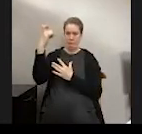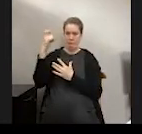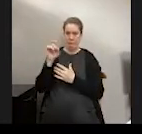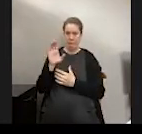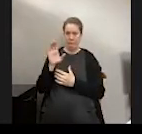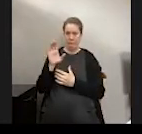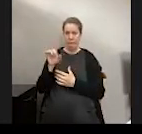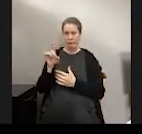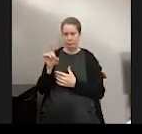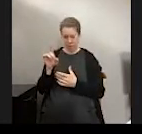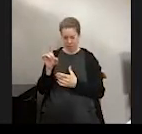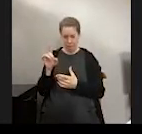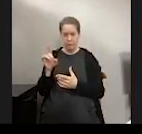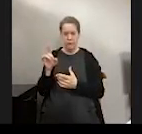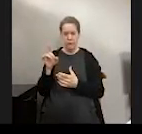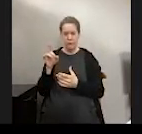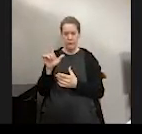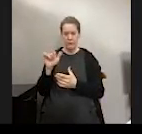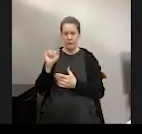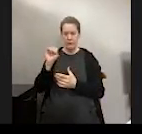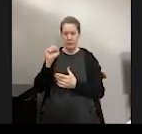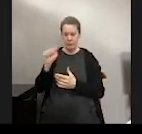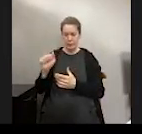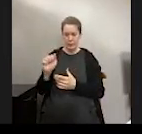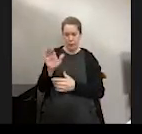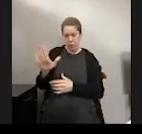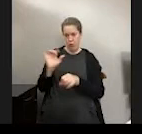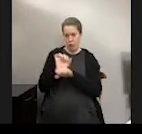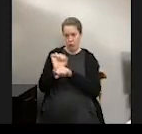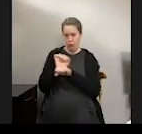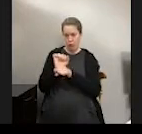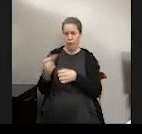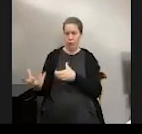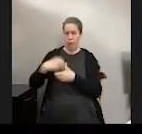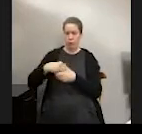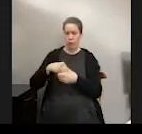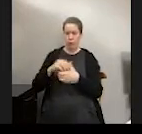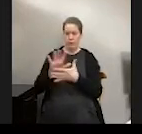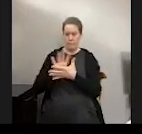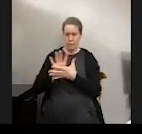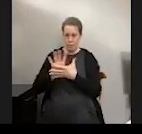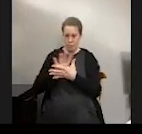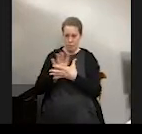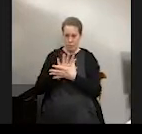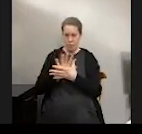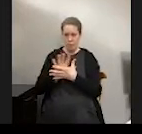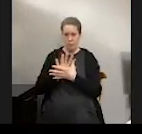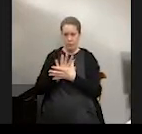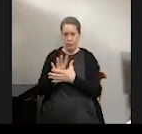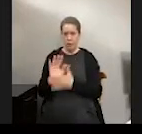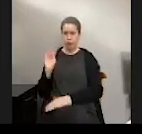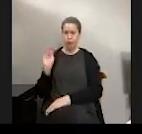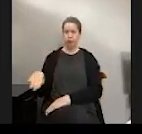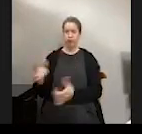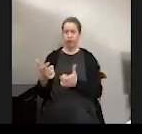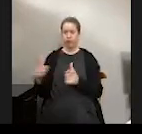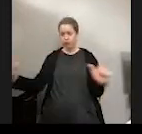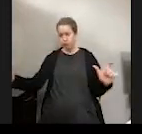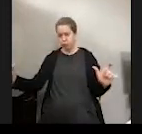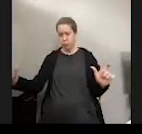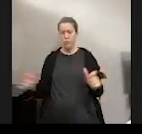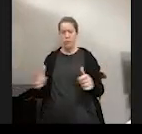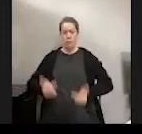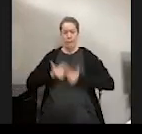us. Lisa's work also encompasses films, large-scale art installations, live performances